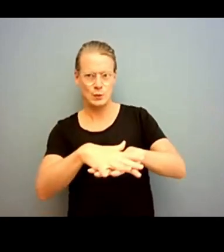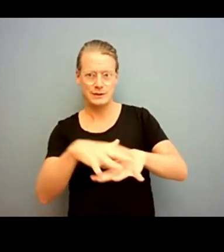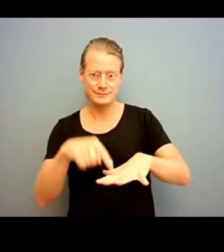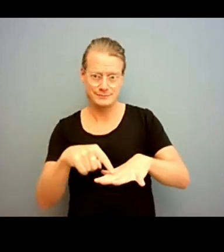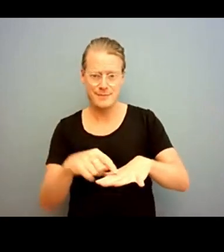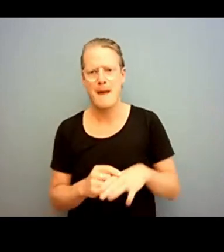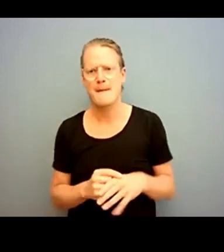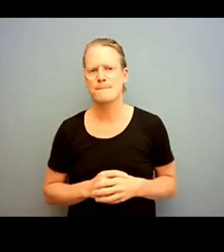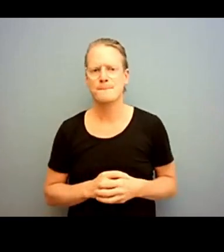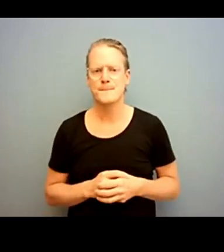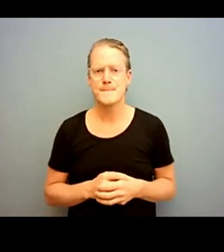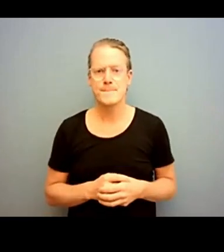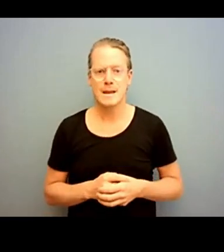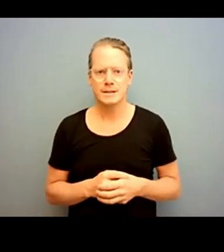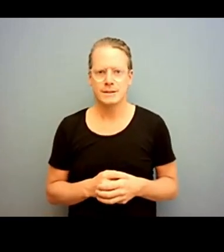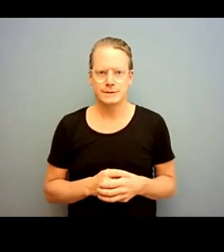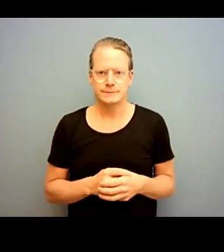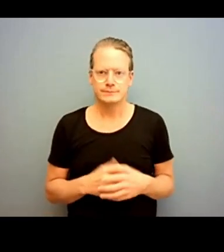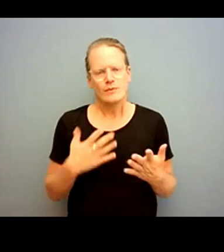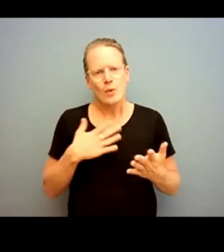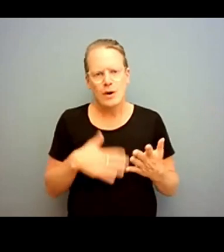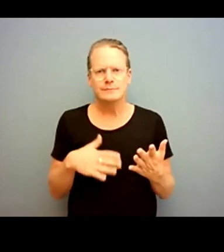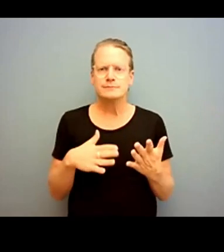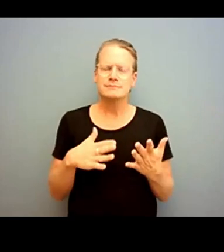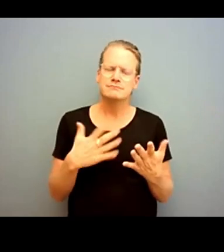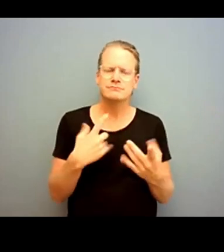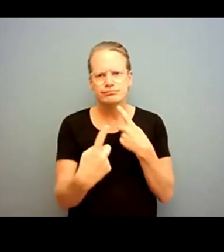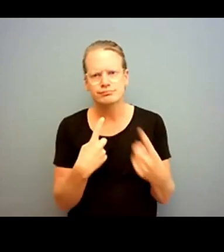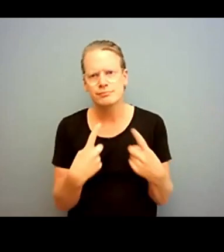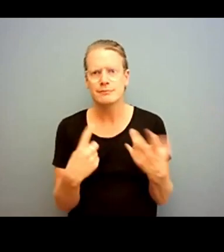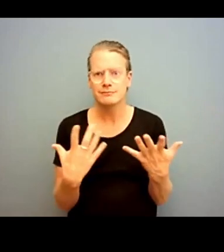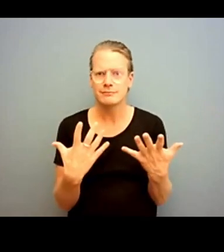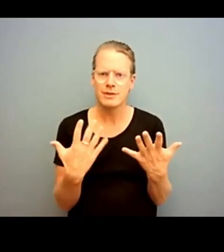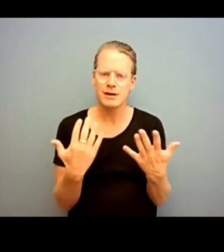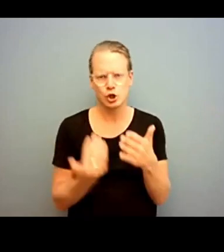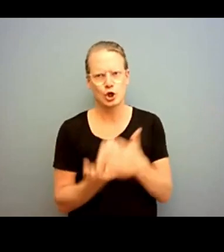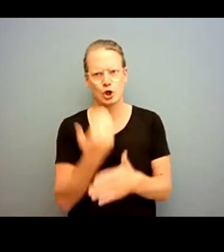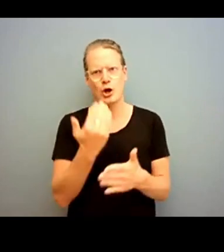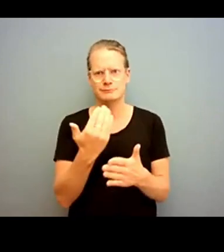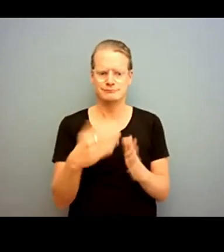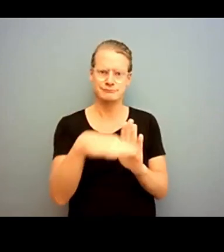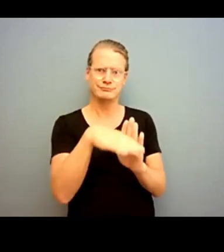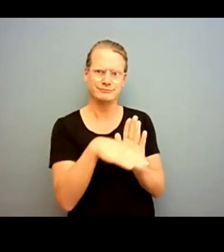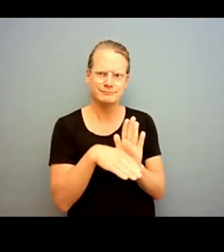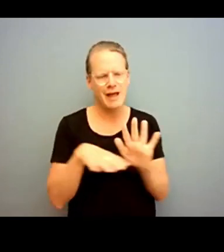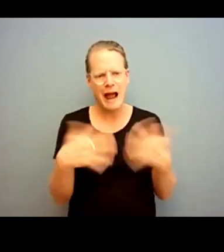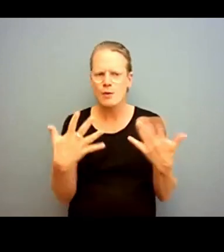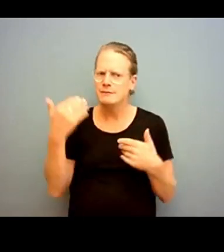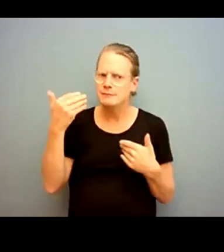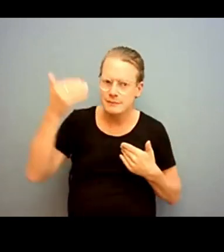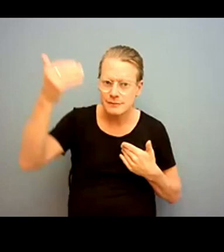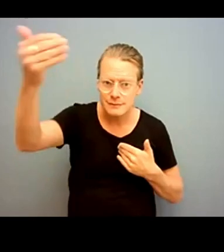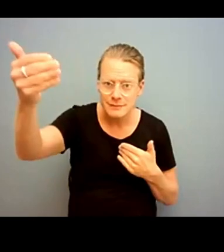agenda. What of the future? It's very well and good to analyze the past, but does any of this point